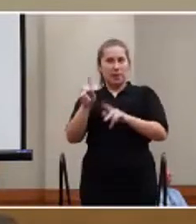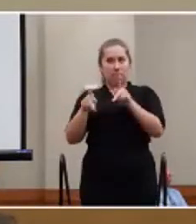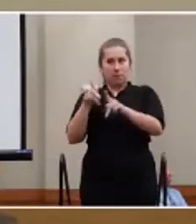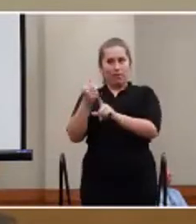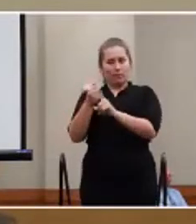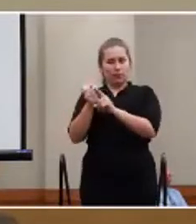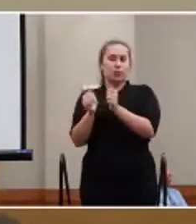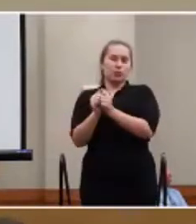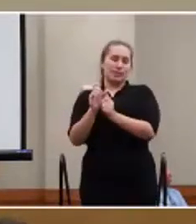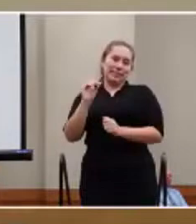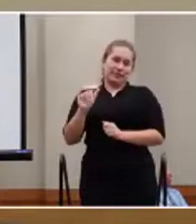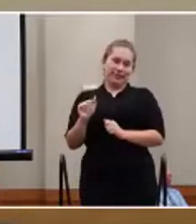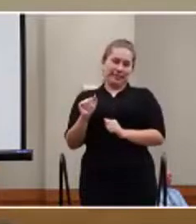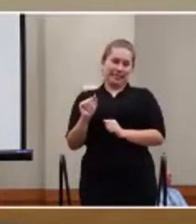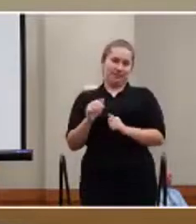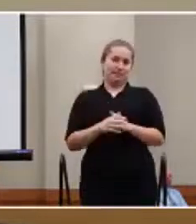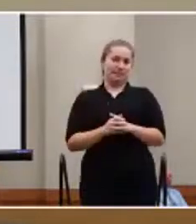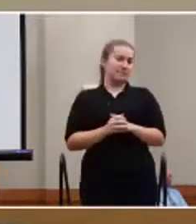disabilities.